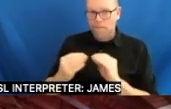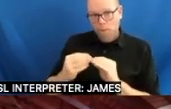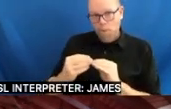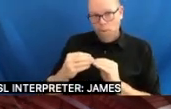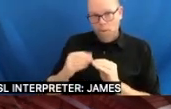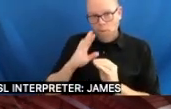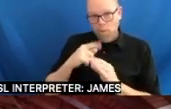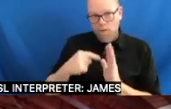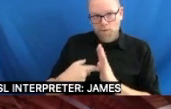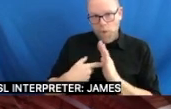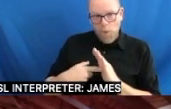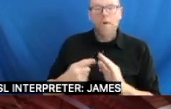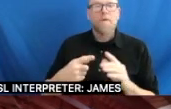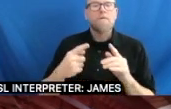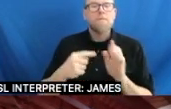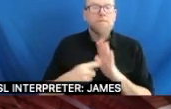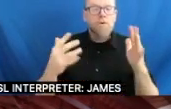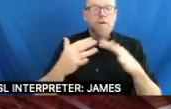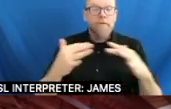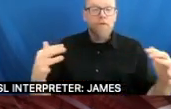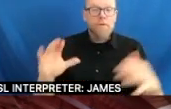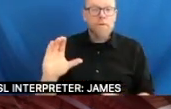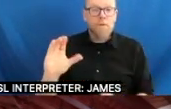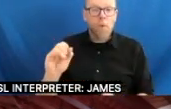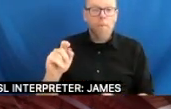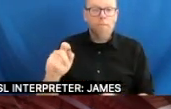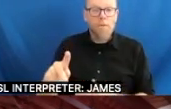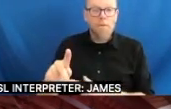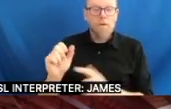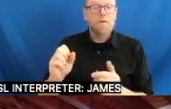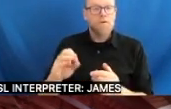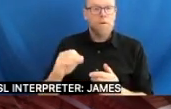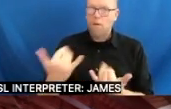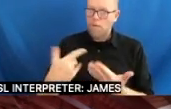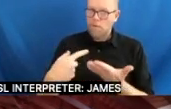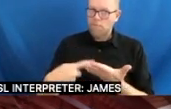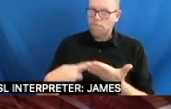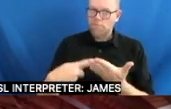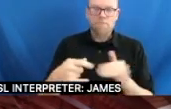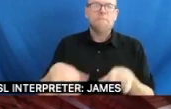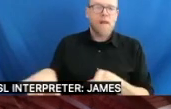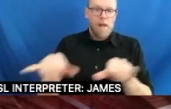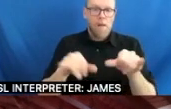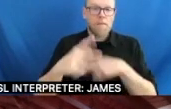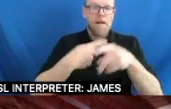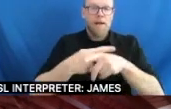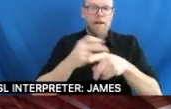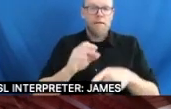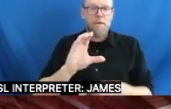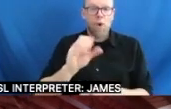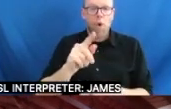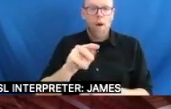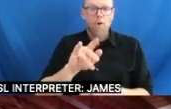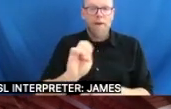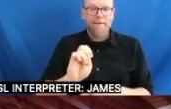the diversity of cooperatives that are out there. So let's discuss some of the common types of cooperatives and how they differ from